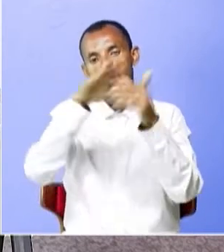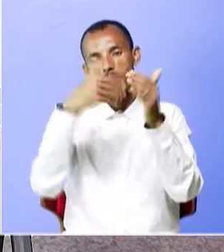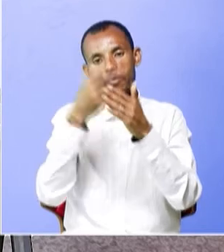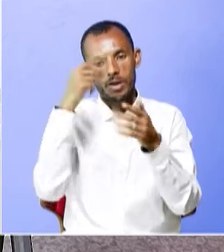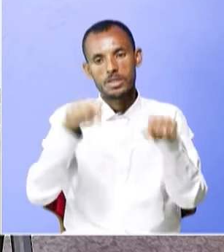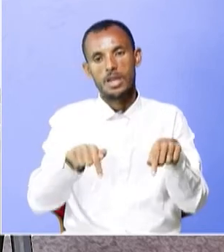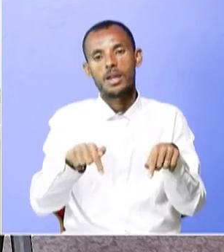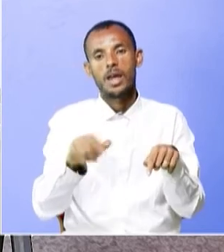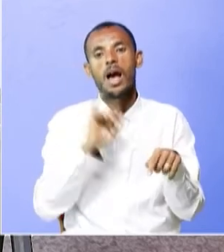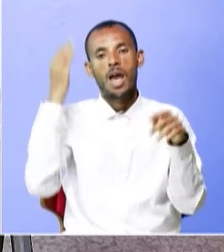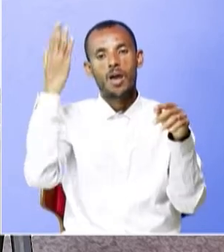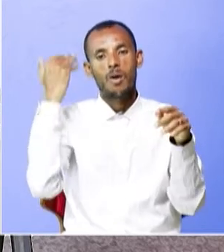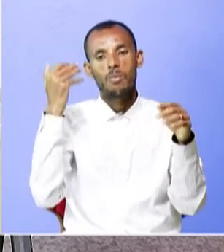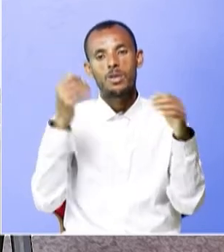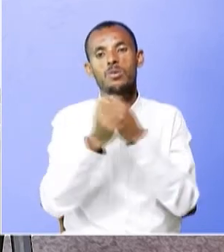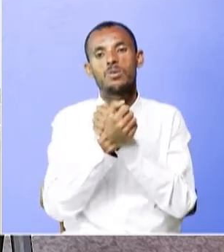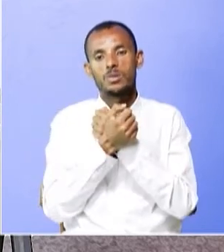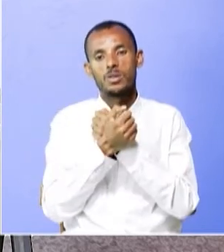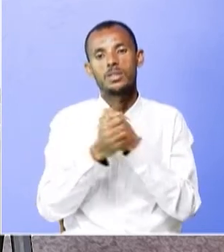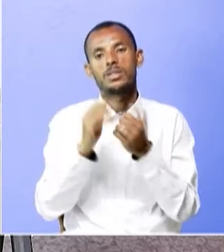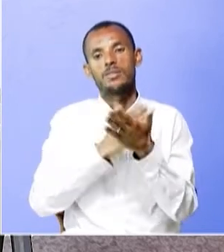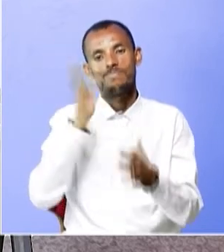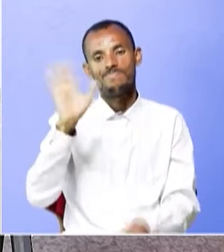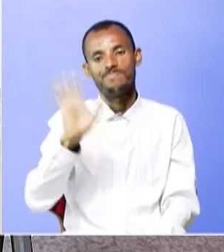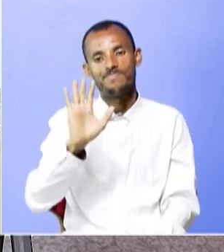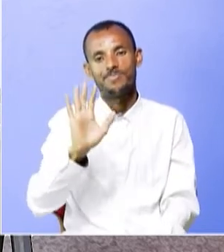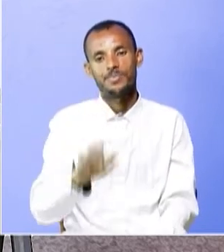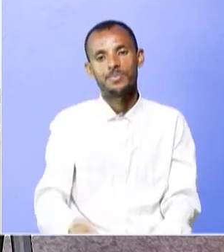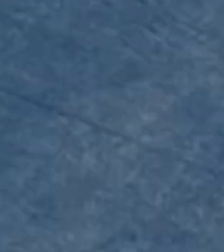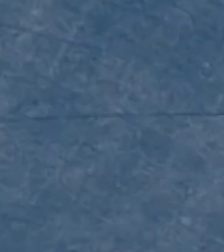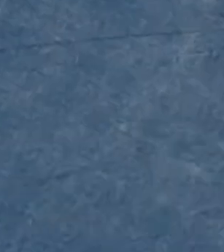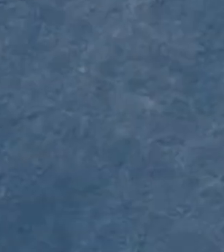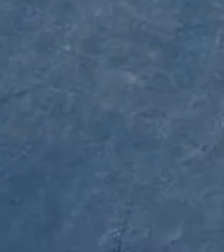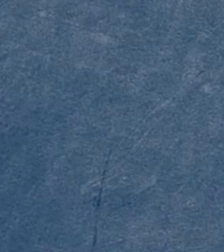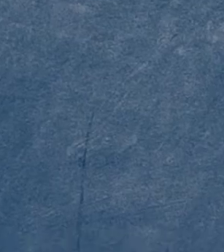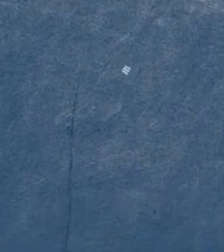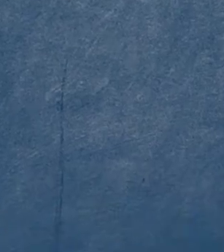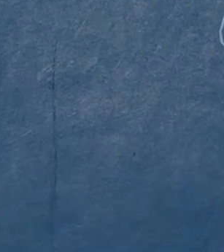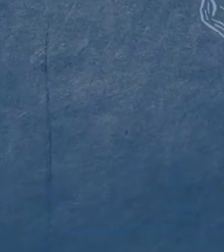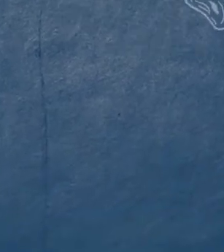today. I hope you enjoyed the lesson. Thank you for watching.